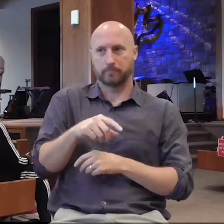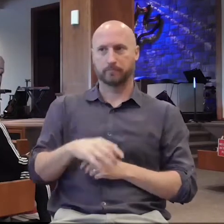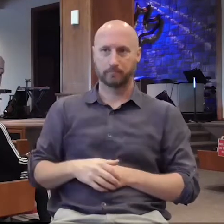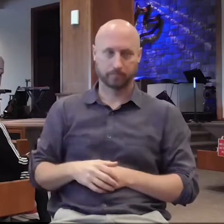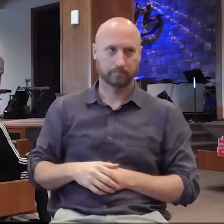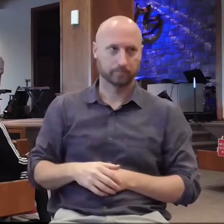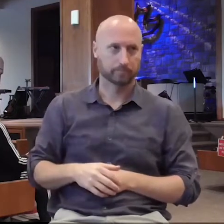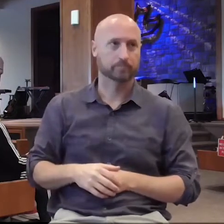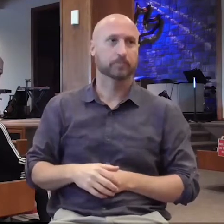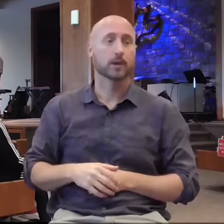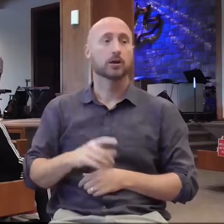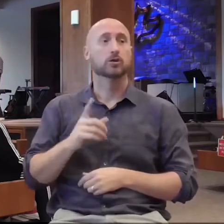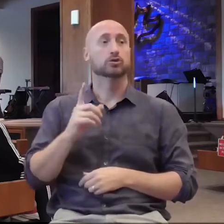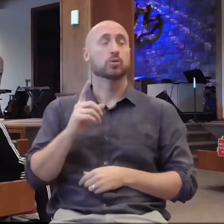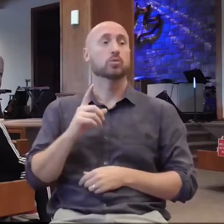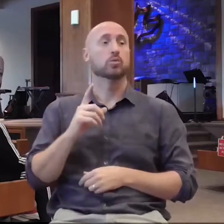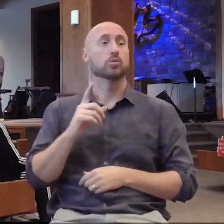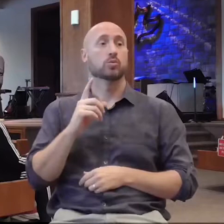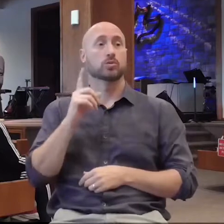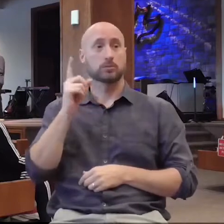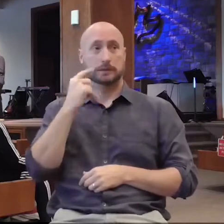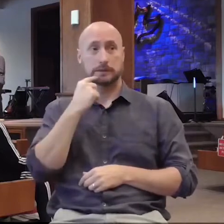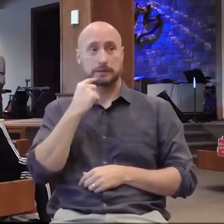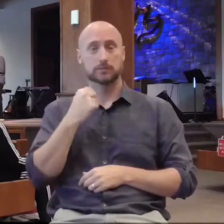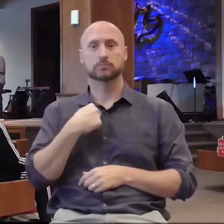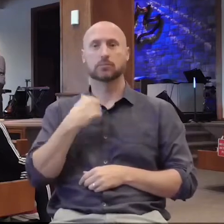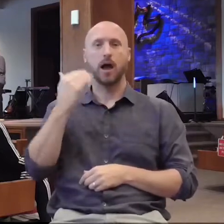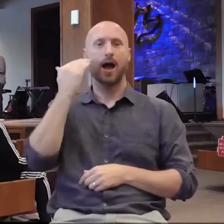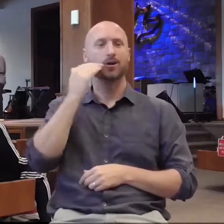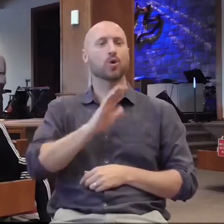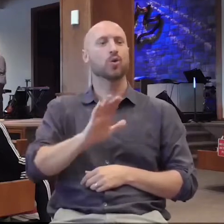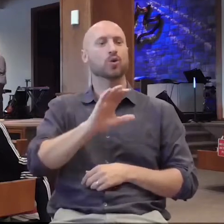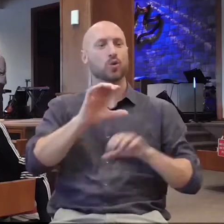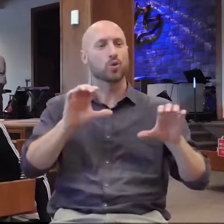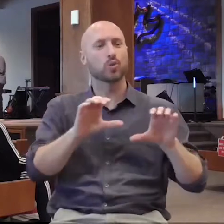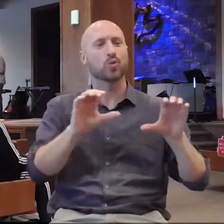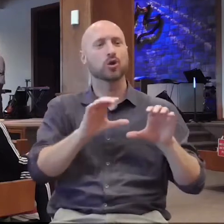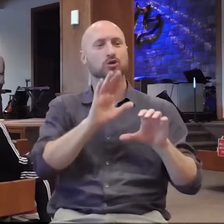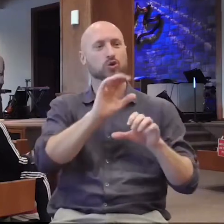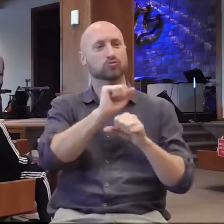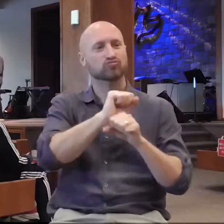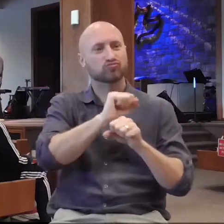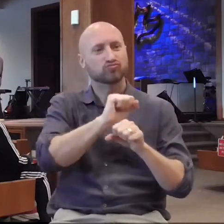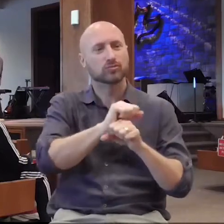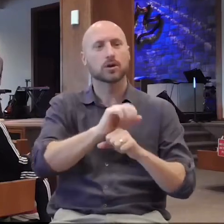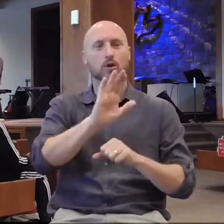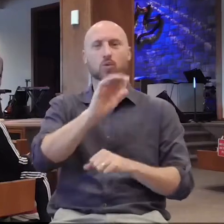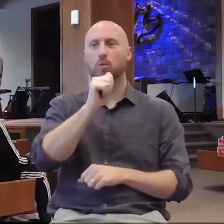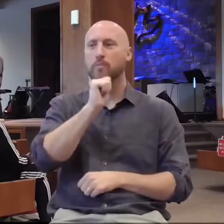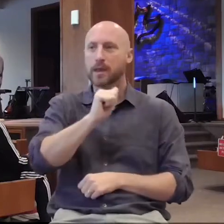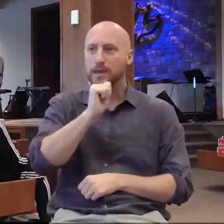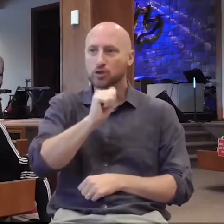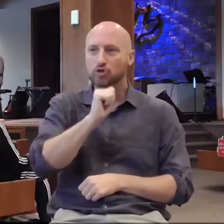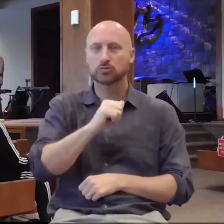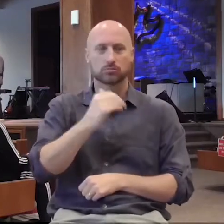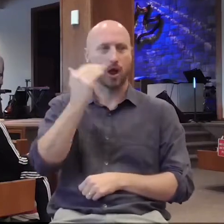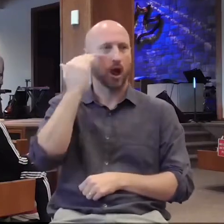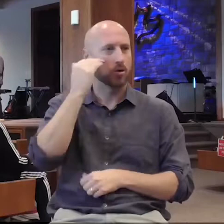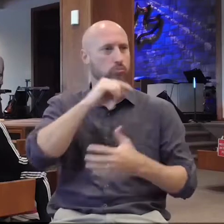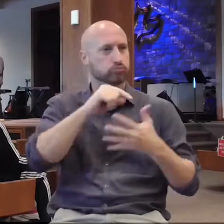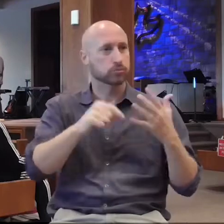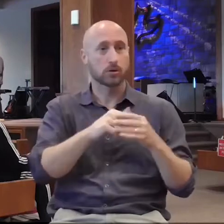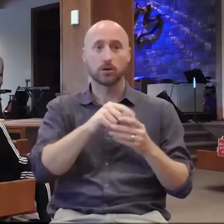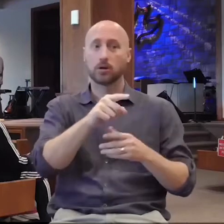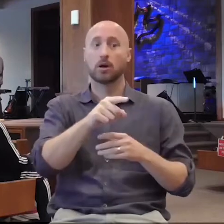He says, I know thy works, thy labor, thy patience, how thou